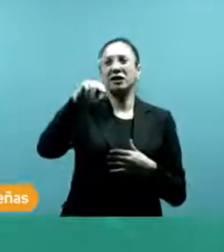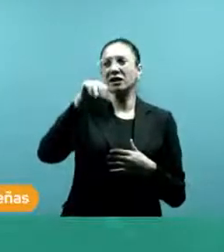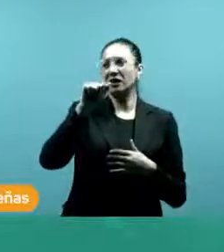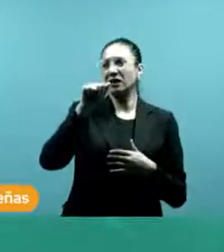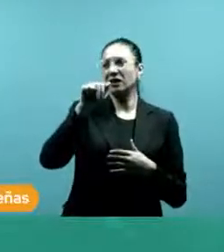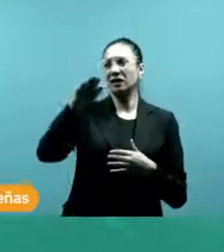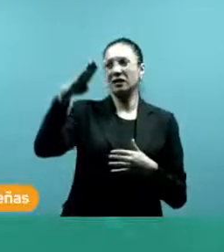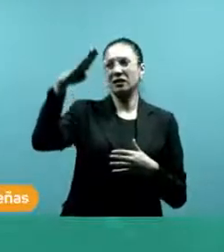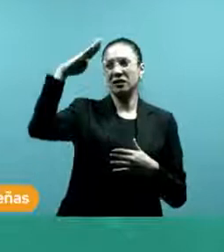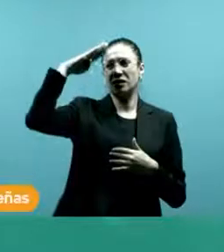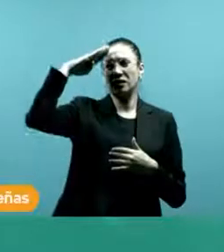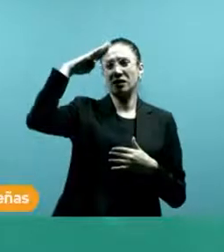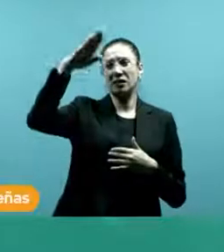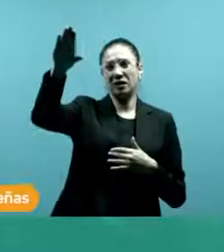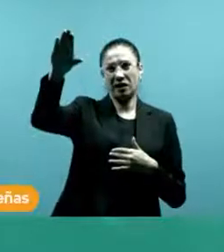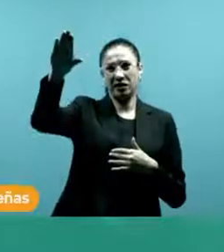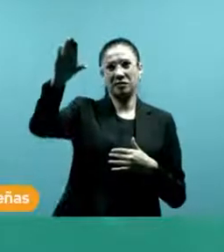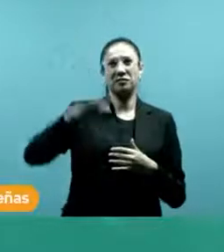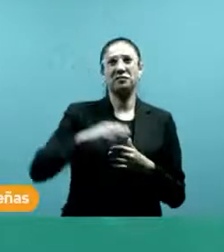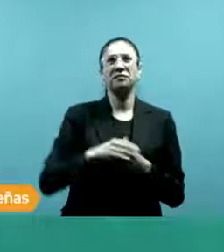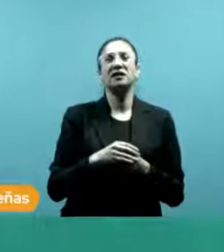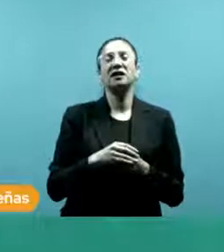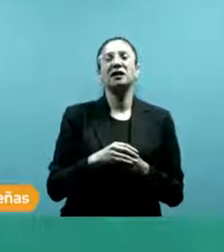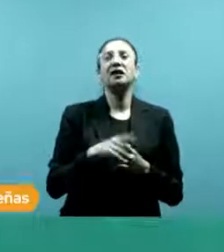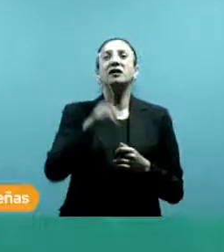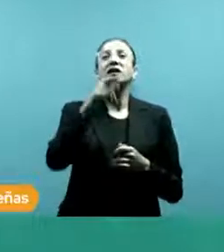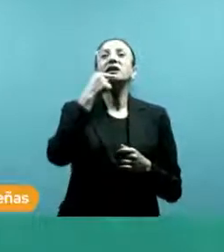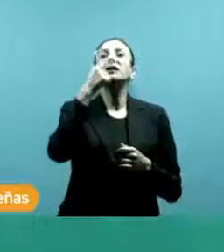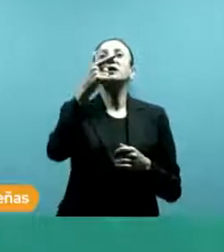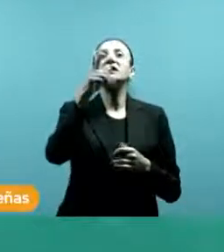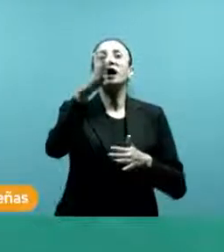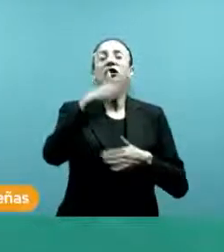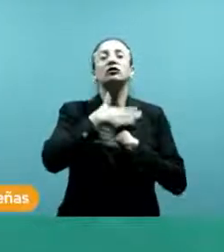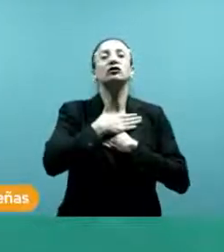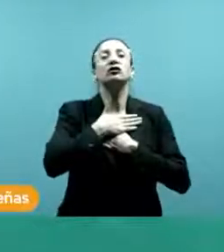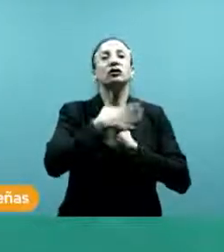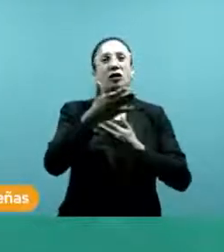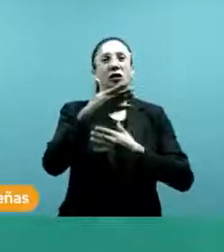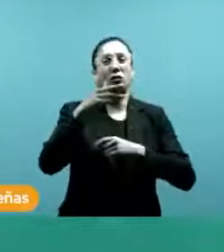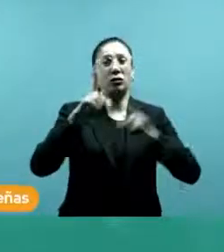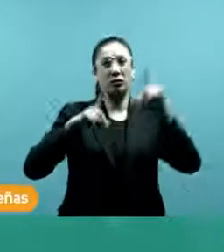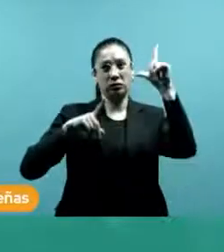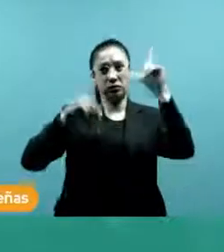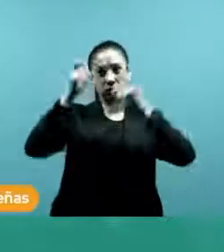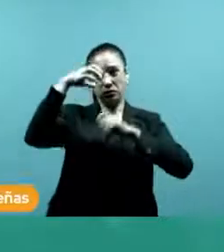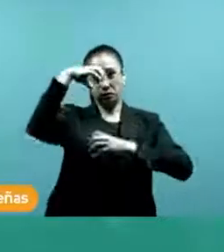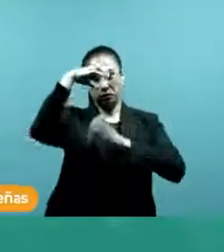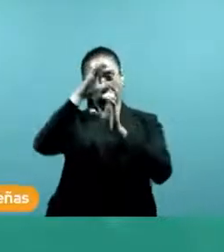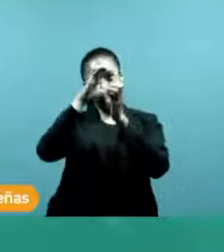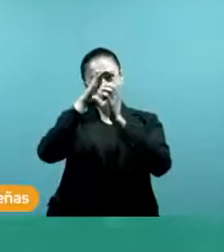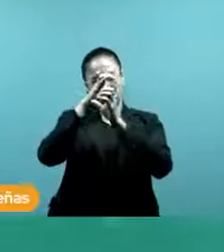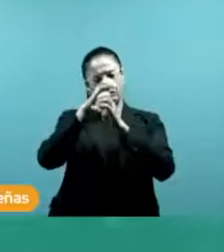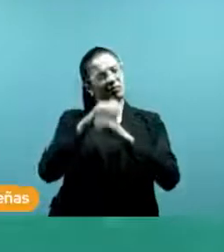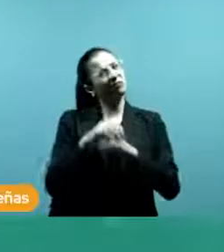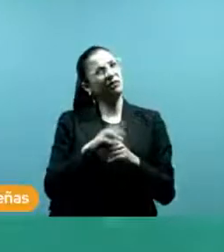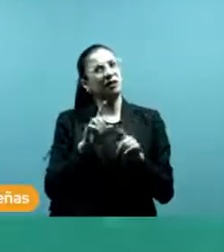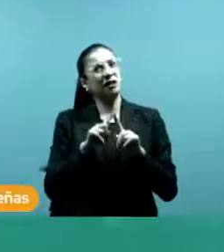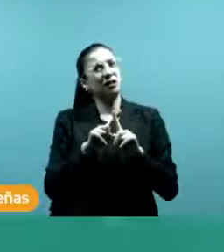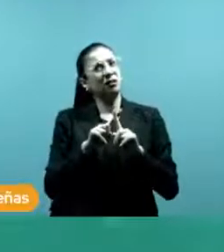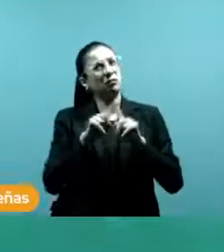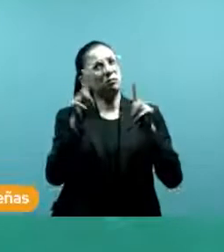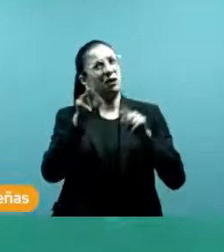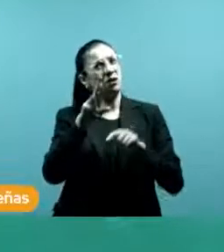course, dicen que están saludando al fotógrafo. This is clear that they are doing pero something es muy else. Claro que están and haciendo otra when cosa. This